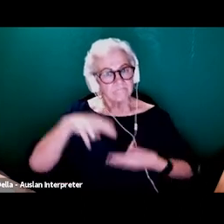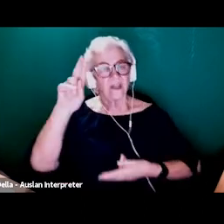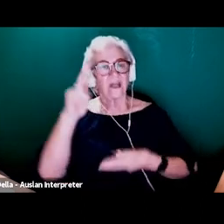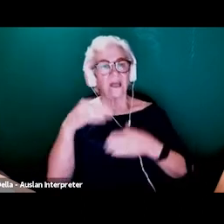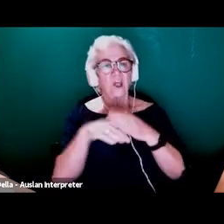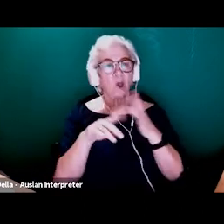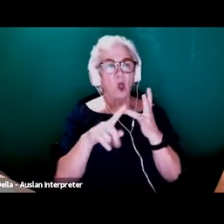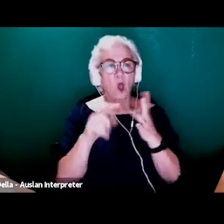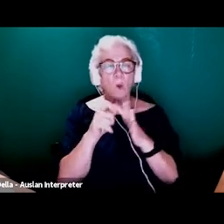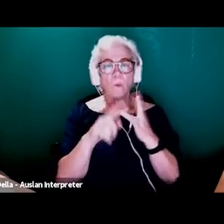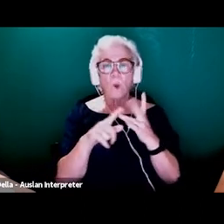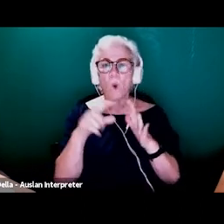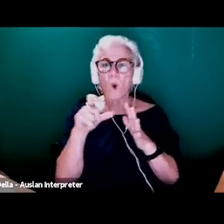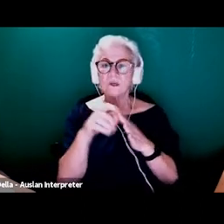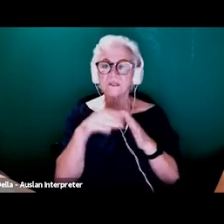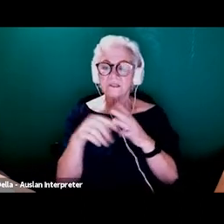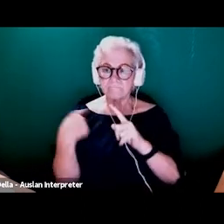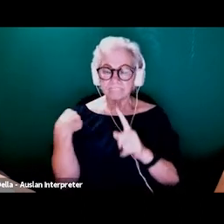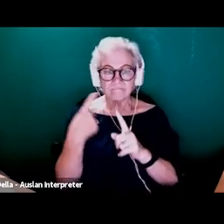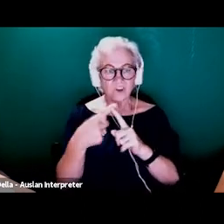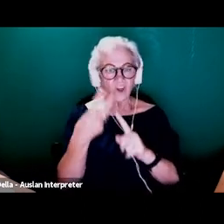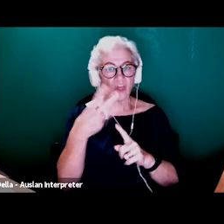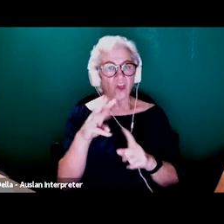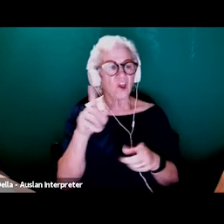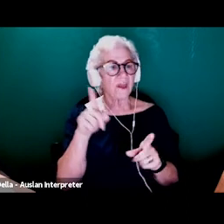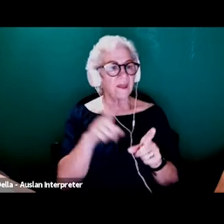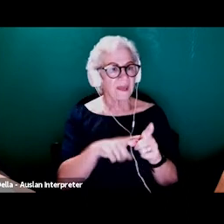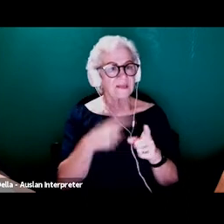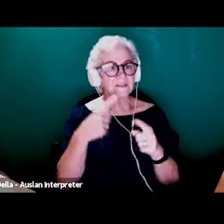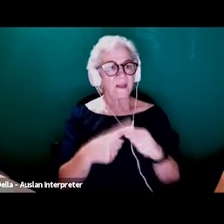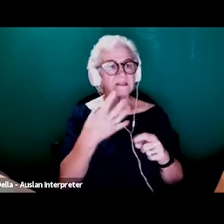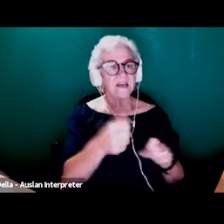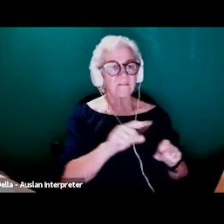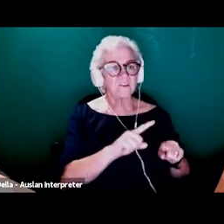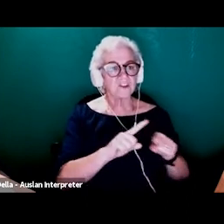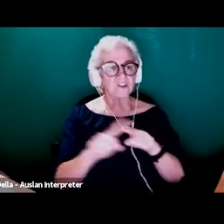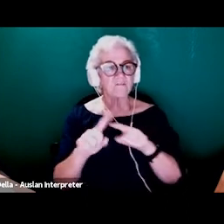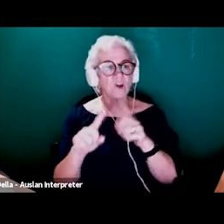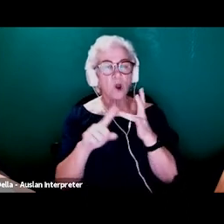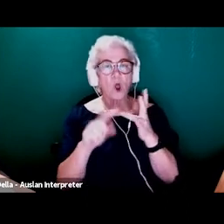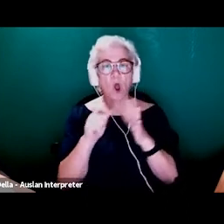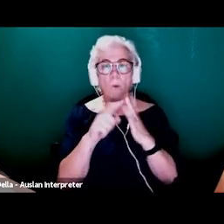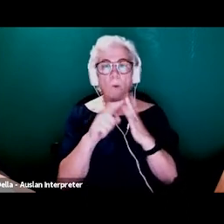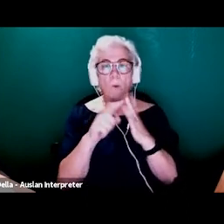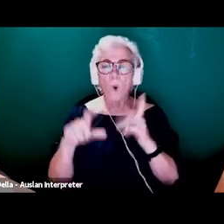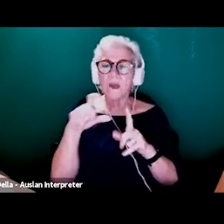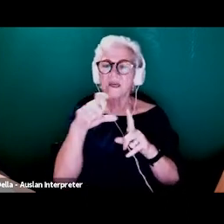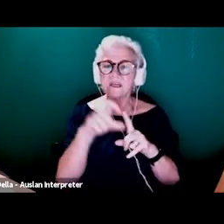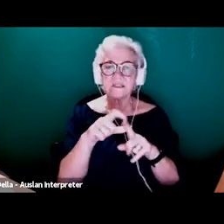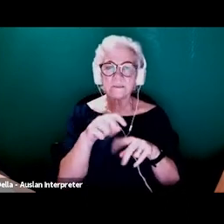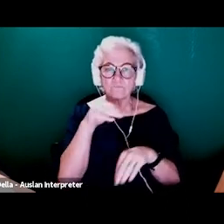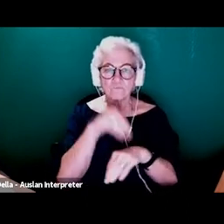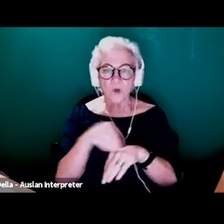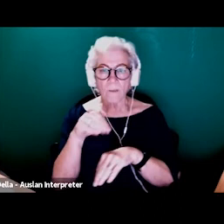last 30 years, as well as an increase in a number of different opioid-related harms, including things such as